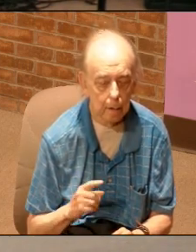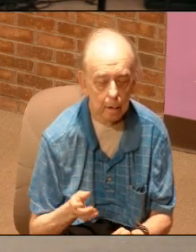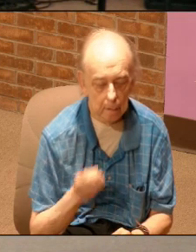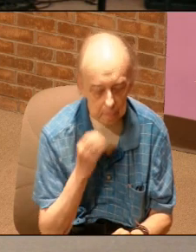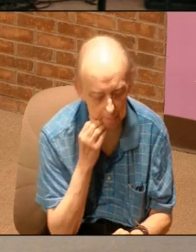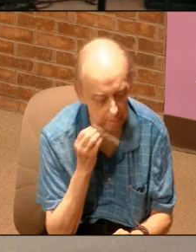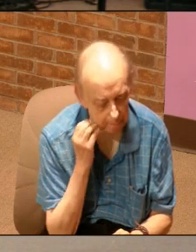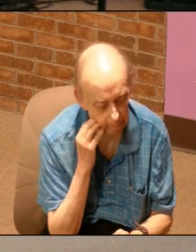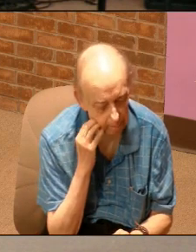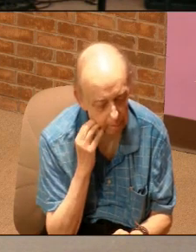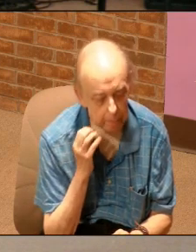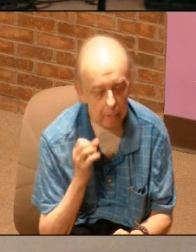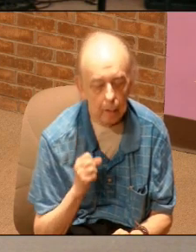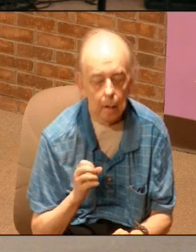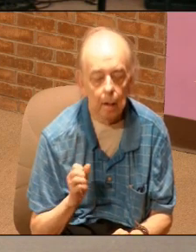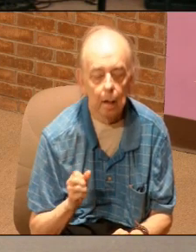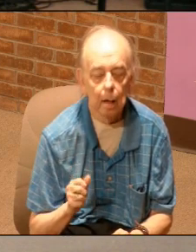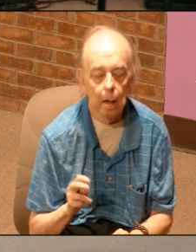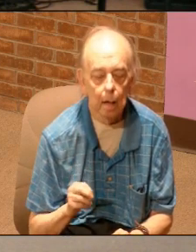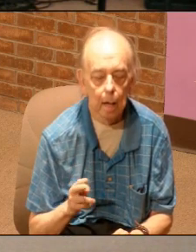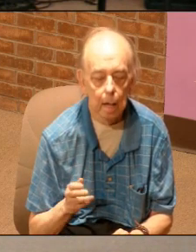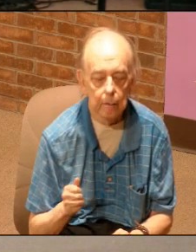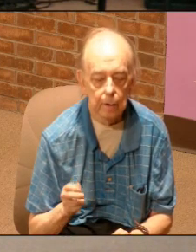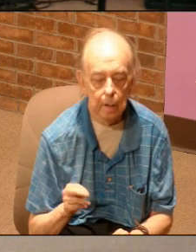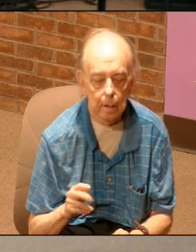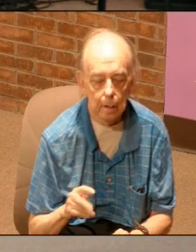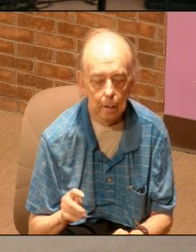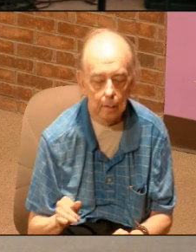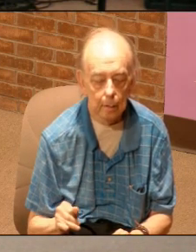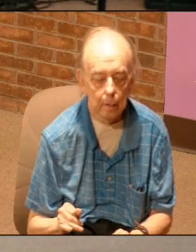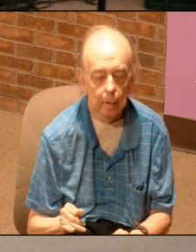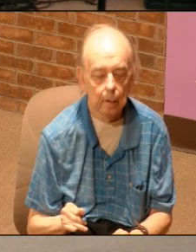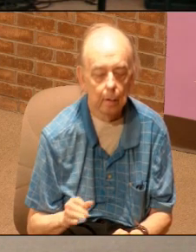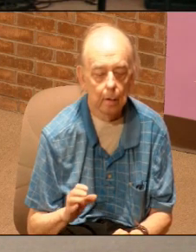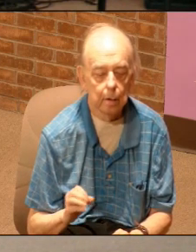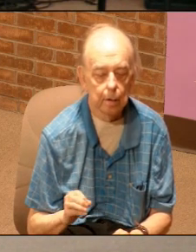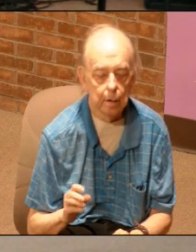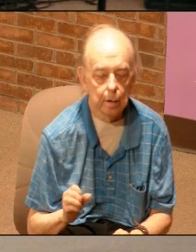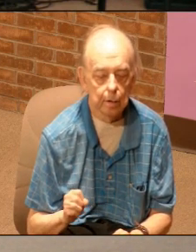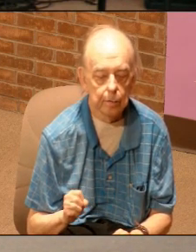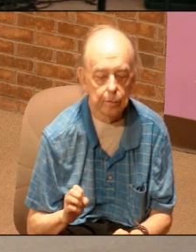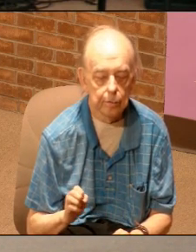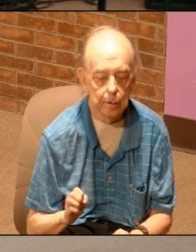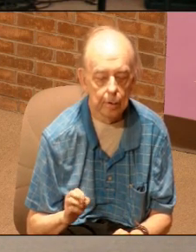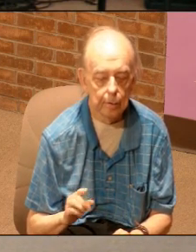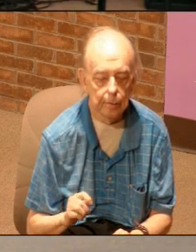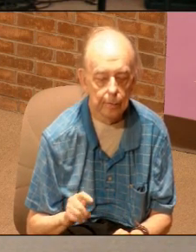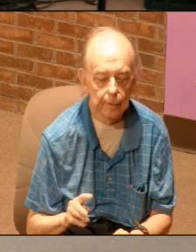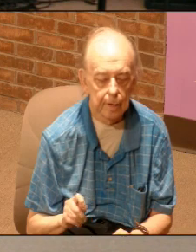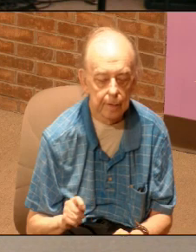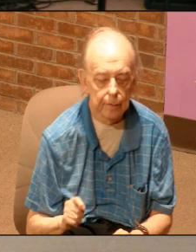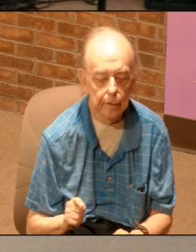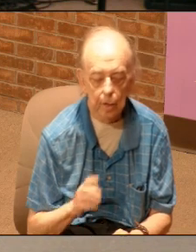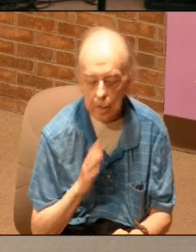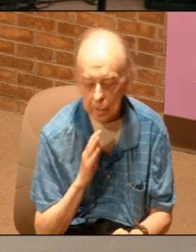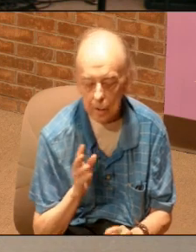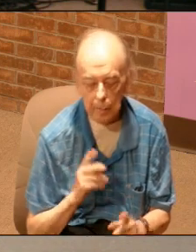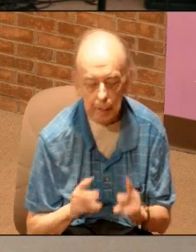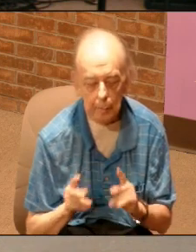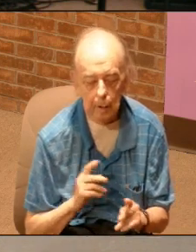Sean Hannity, other people that were conservative talk show hosts. And what happened was they